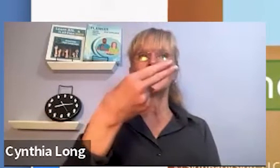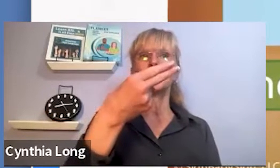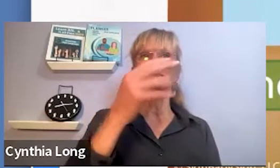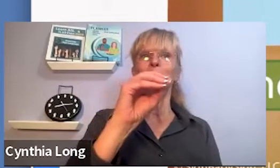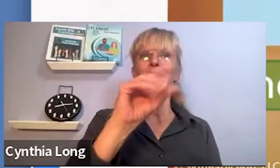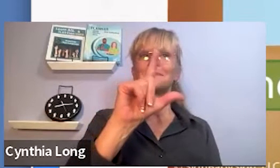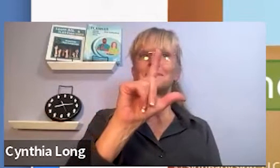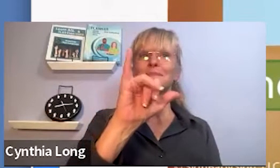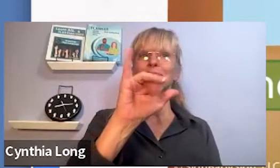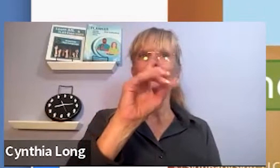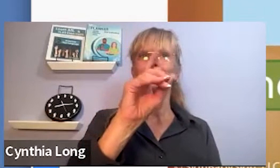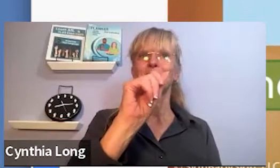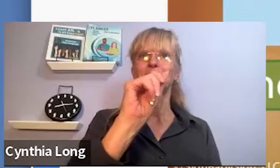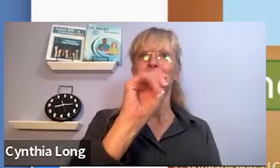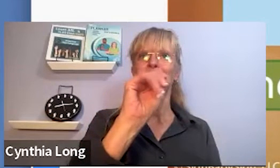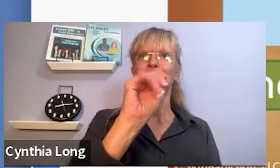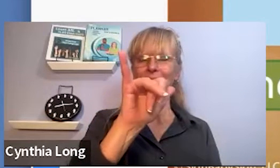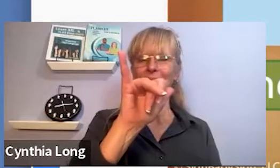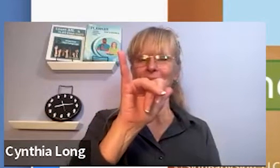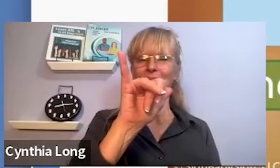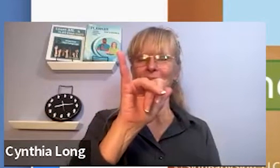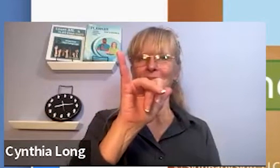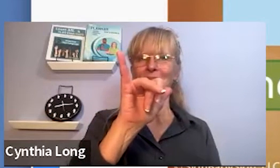Okay, here's the next one.